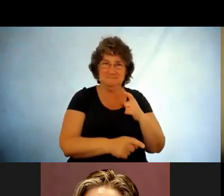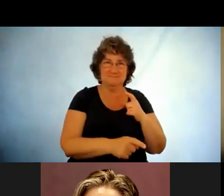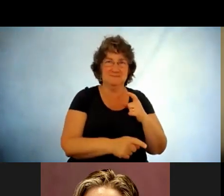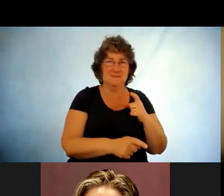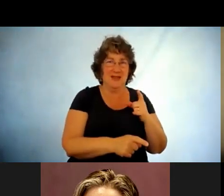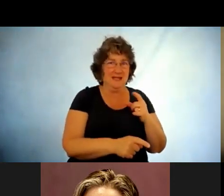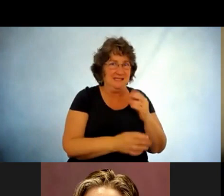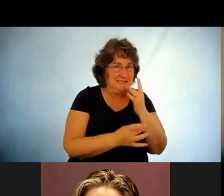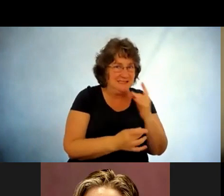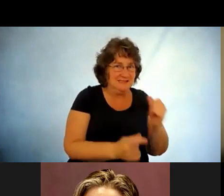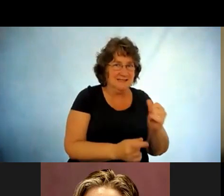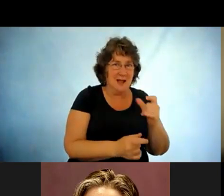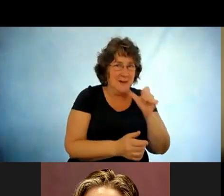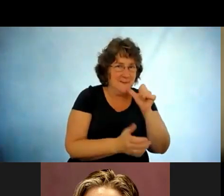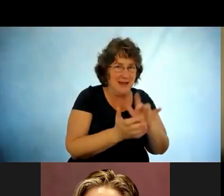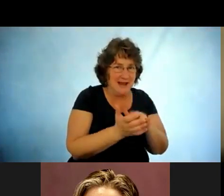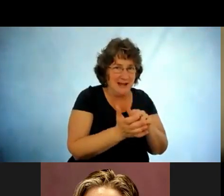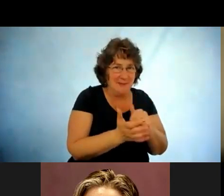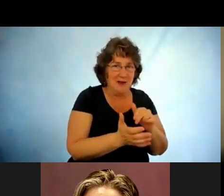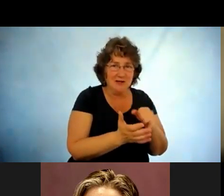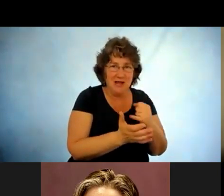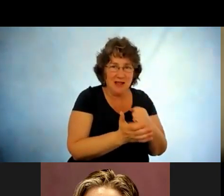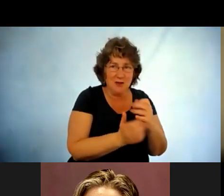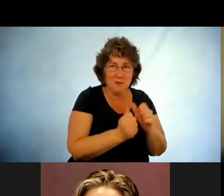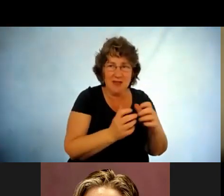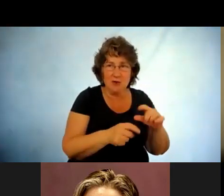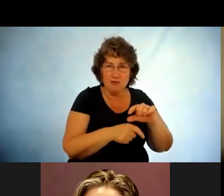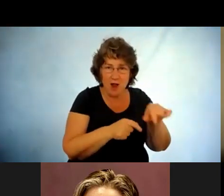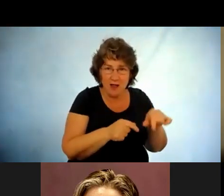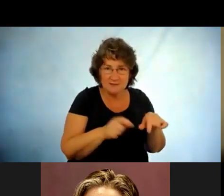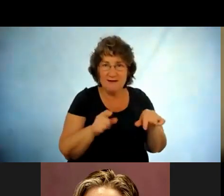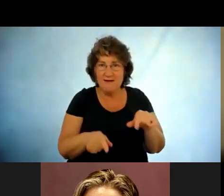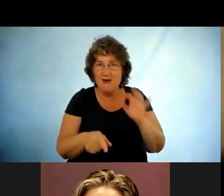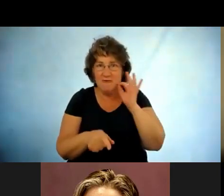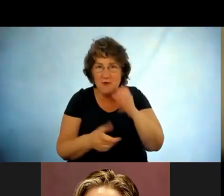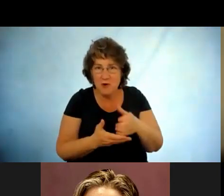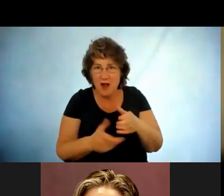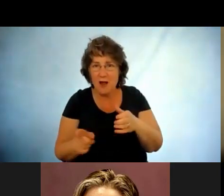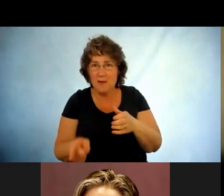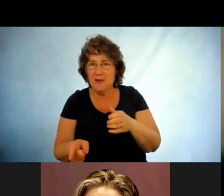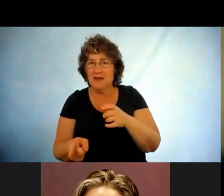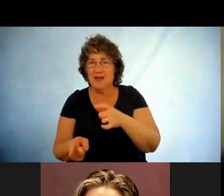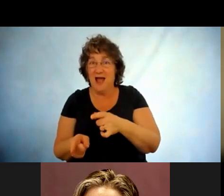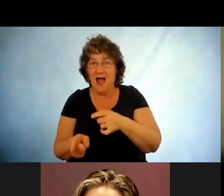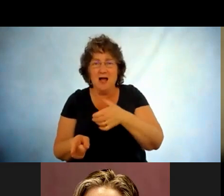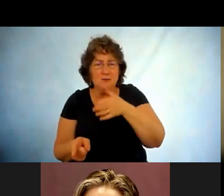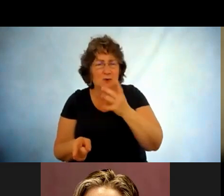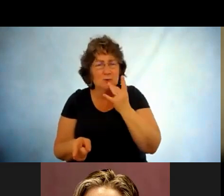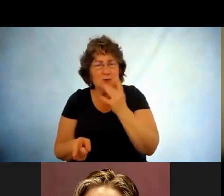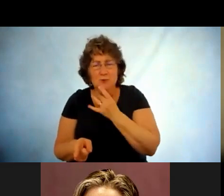crust. Bobby always had fruit cups, and Jimmy always had Tang instant breakfast